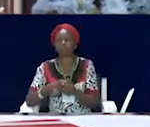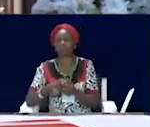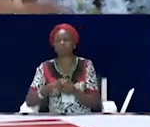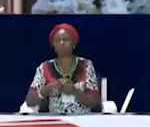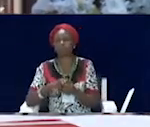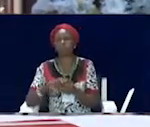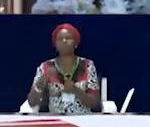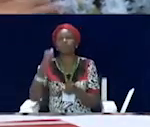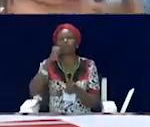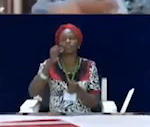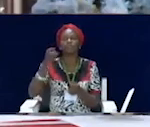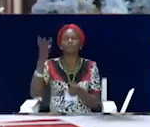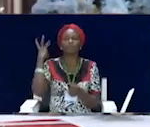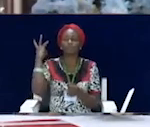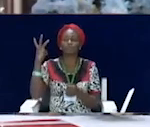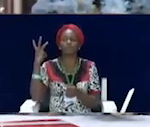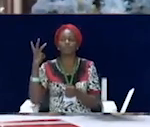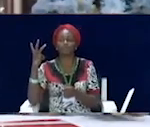She was